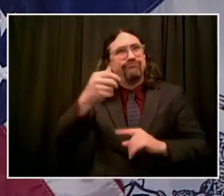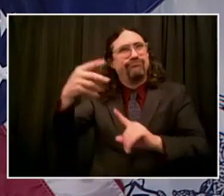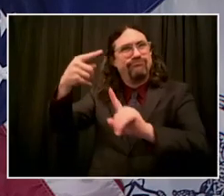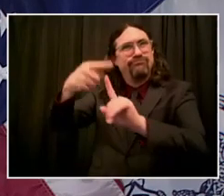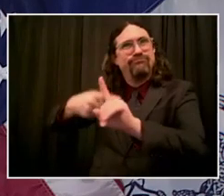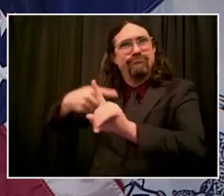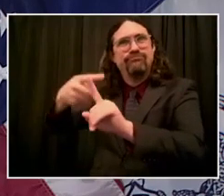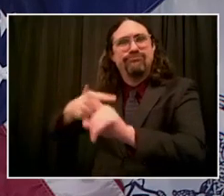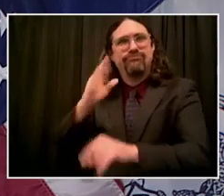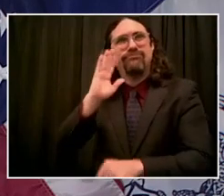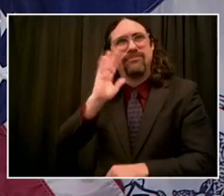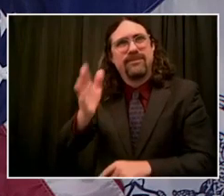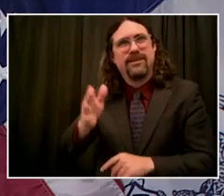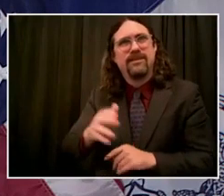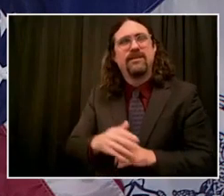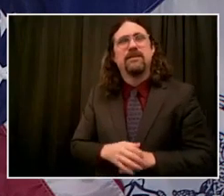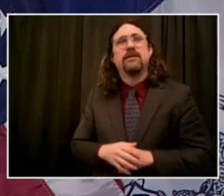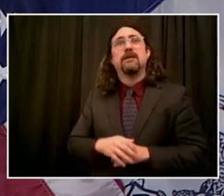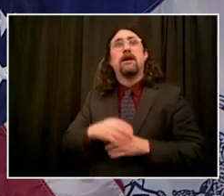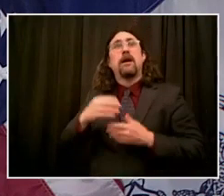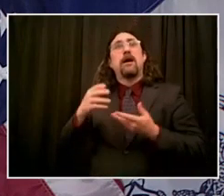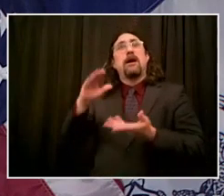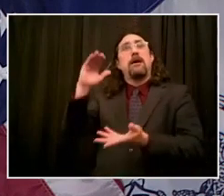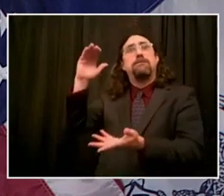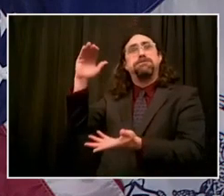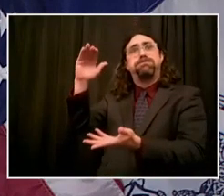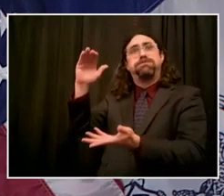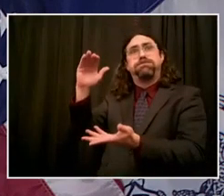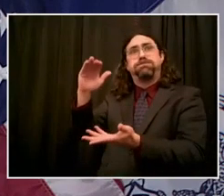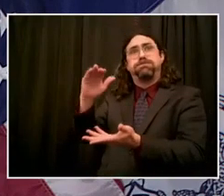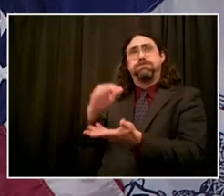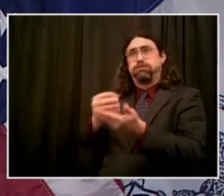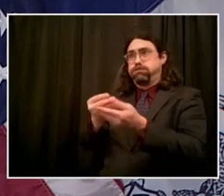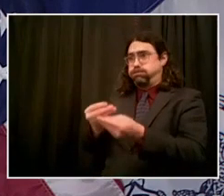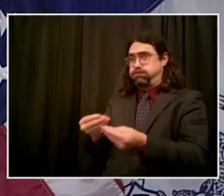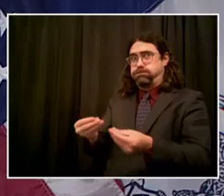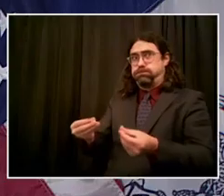away from the automobile. We must move to mass transit and find new and better